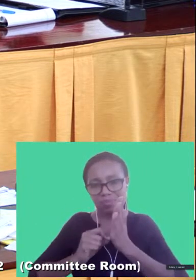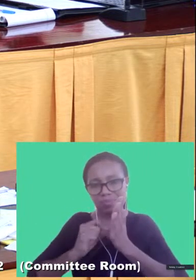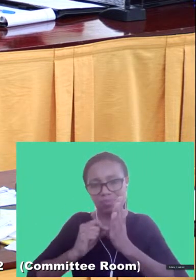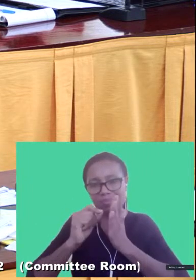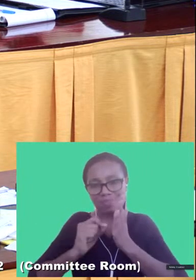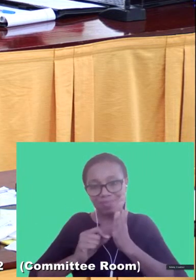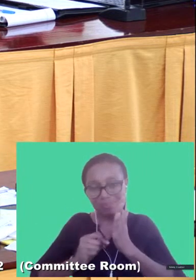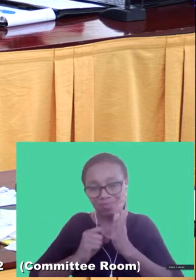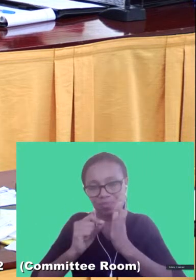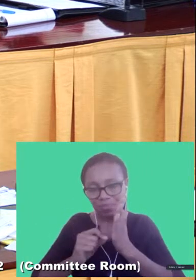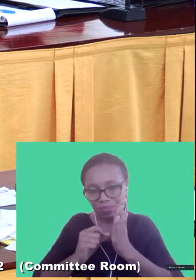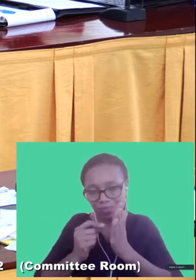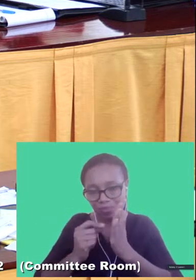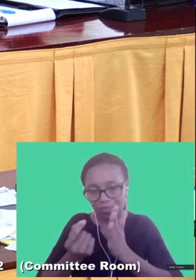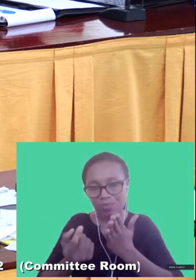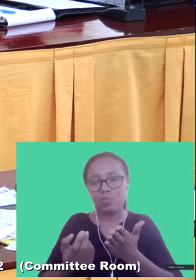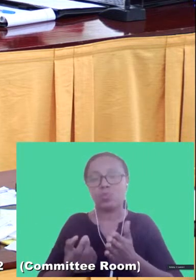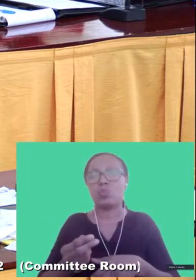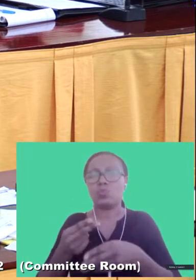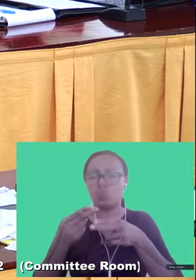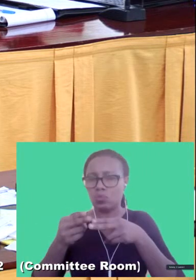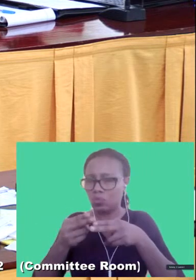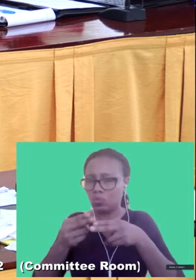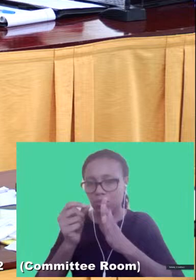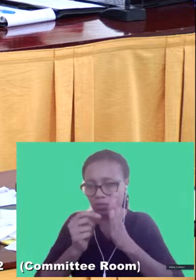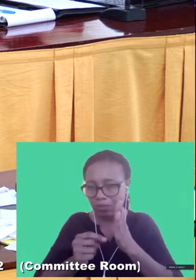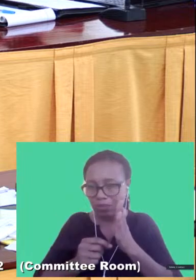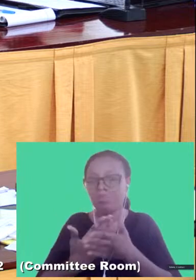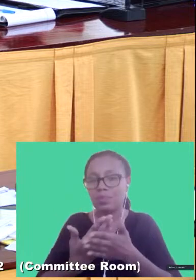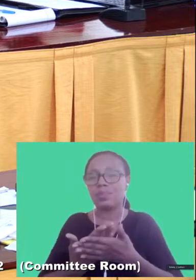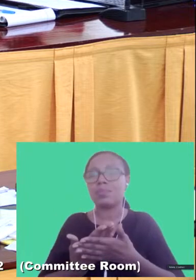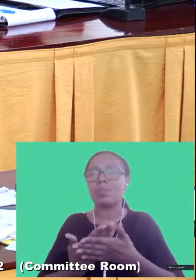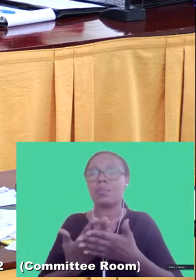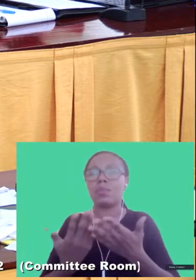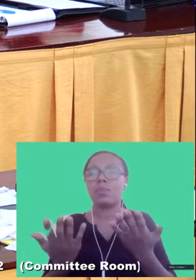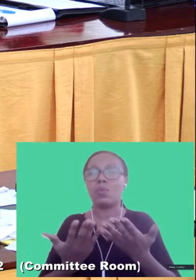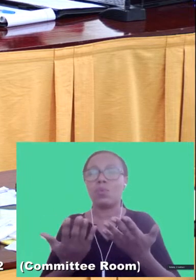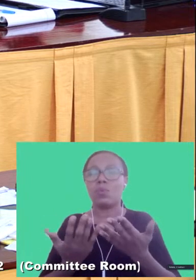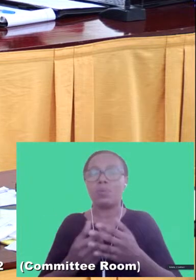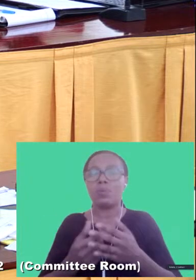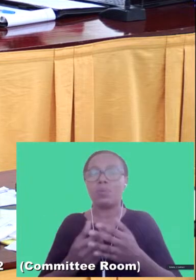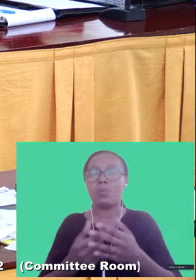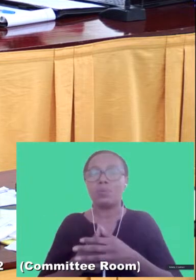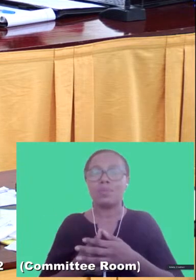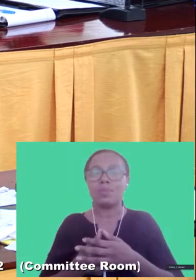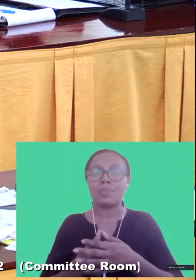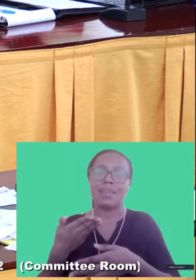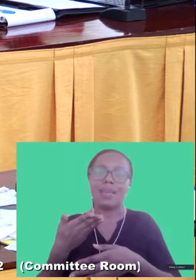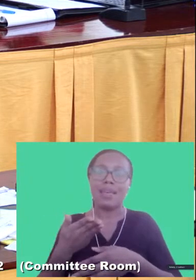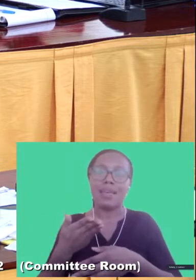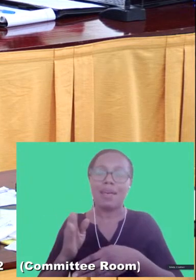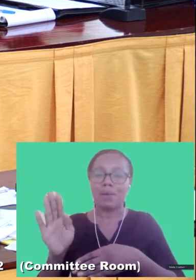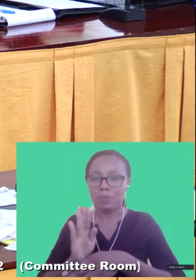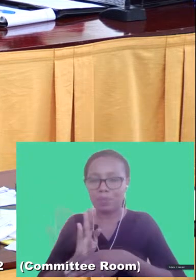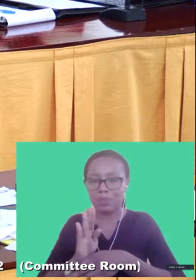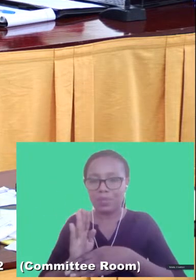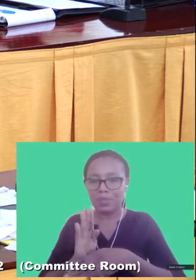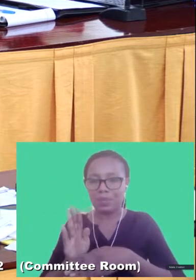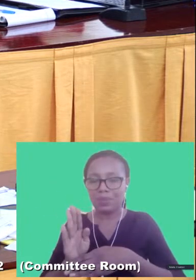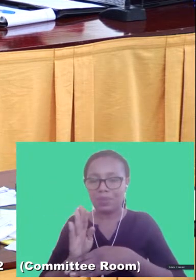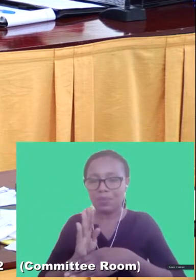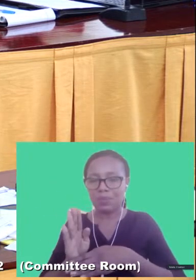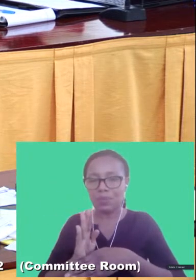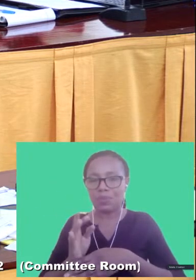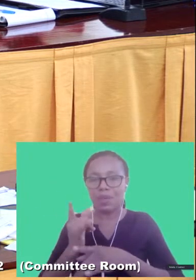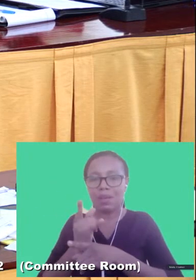facilitating businesses via liquor licensing. Again, already in draft, ma'am, is the matter I've referred to ad